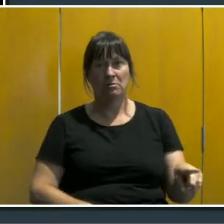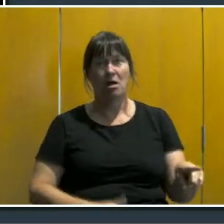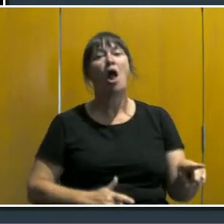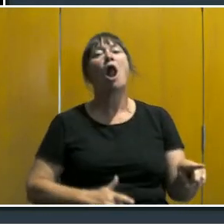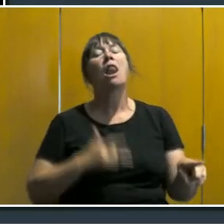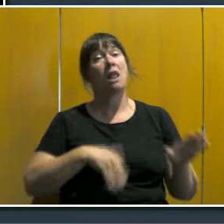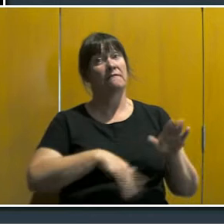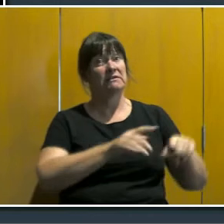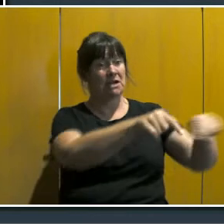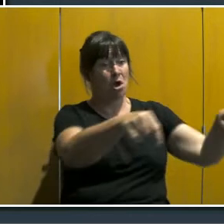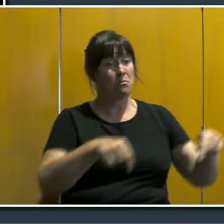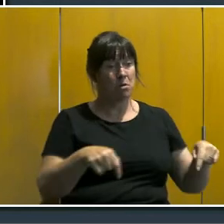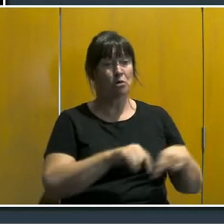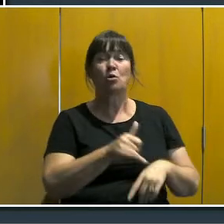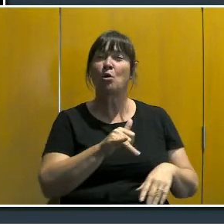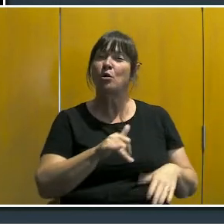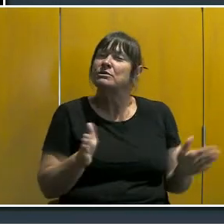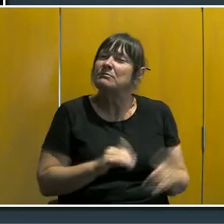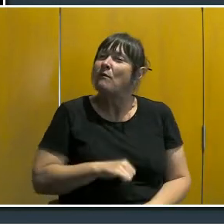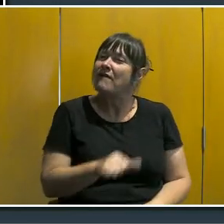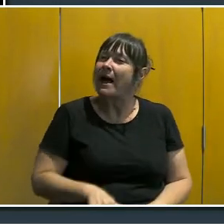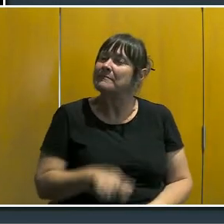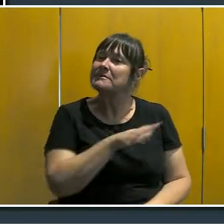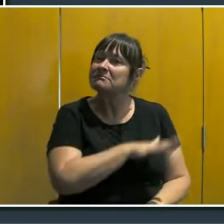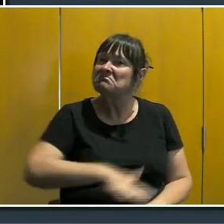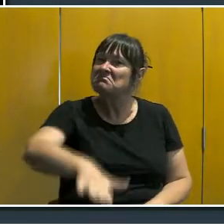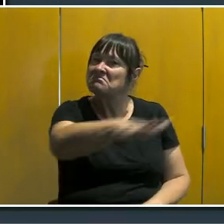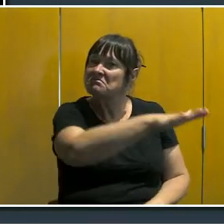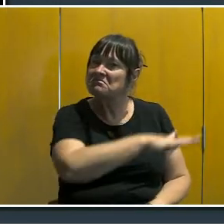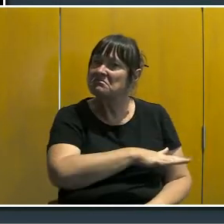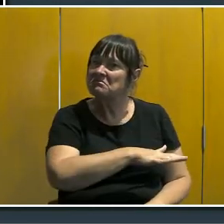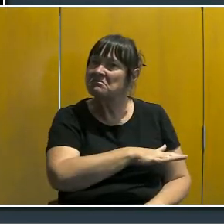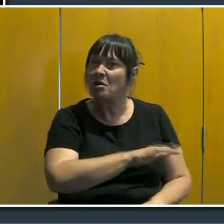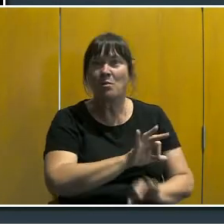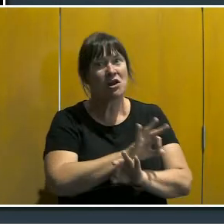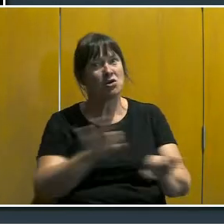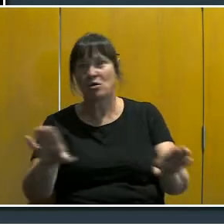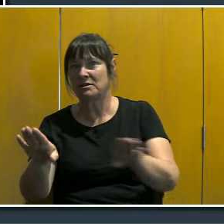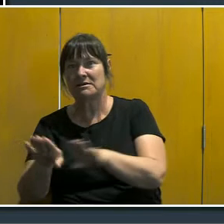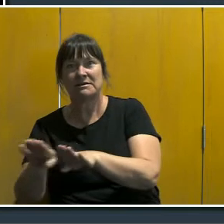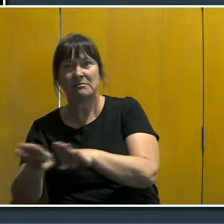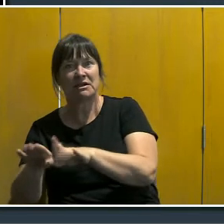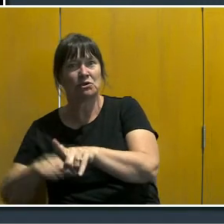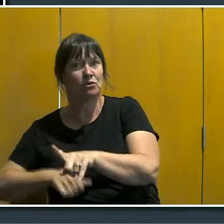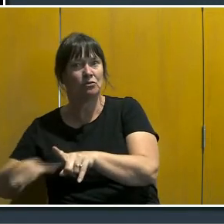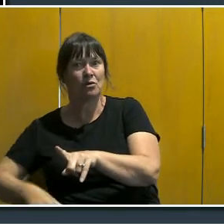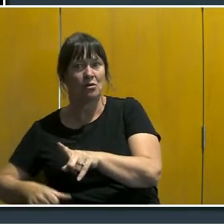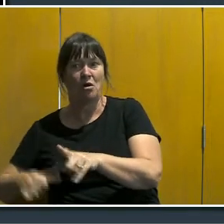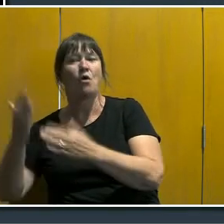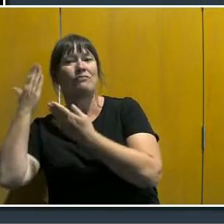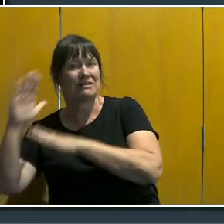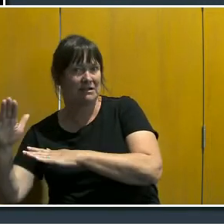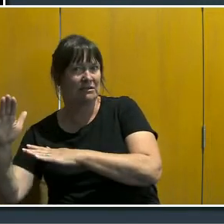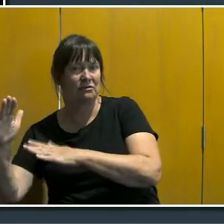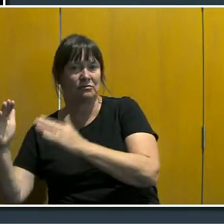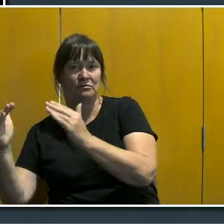lifestyle blocks or small farms, which are in many ways very dissimilar to residential properties. Many of